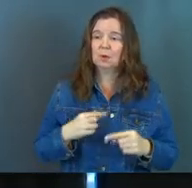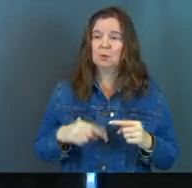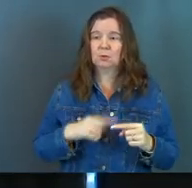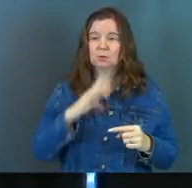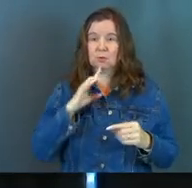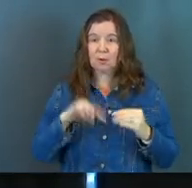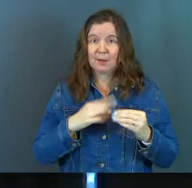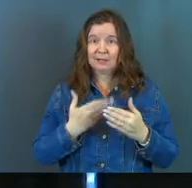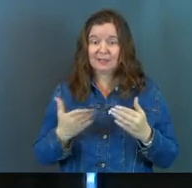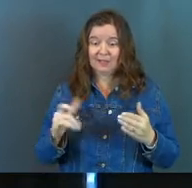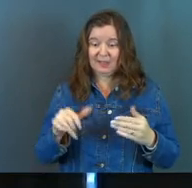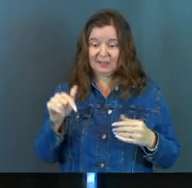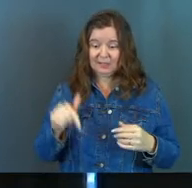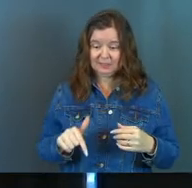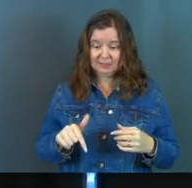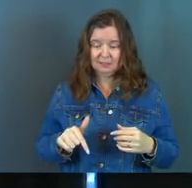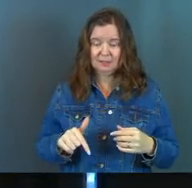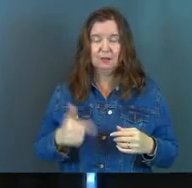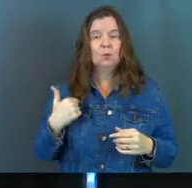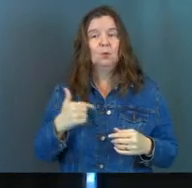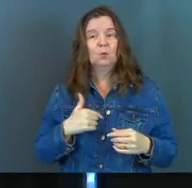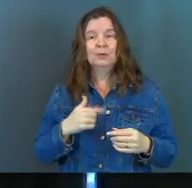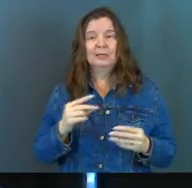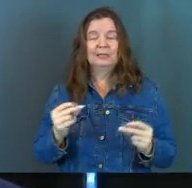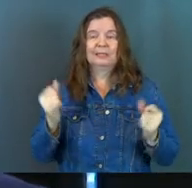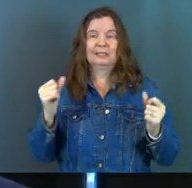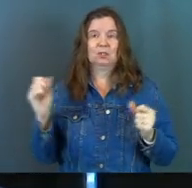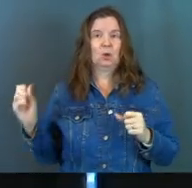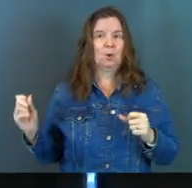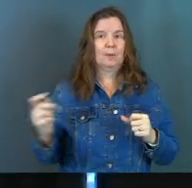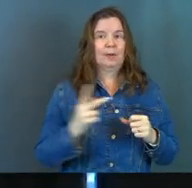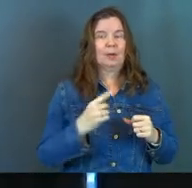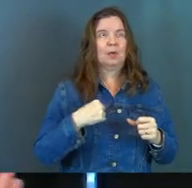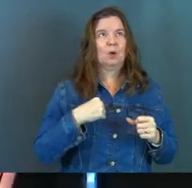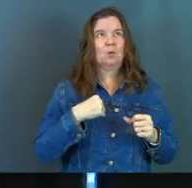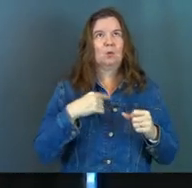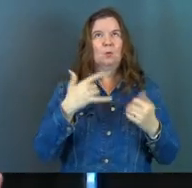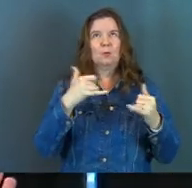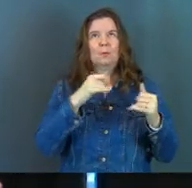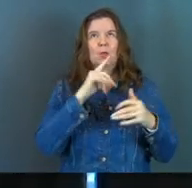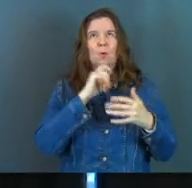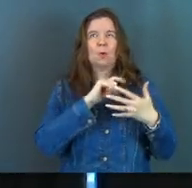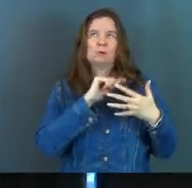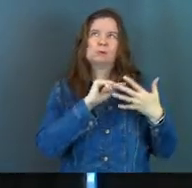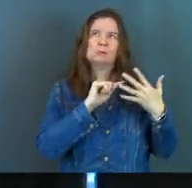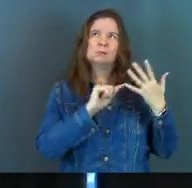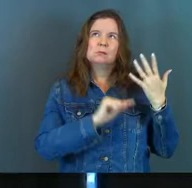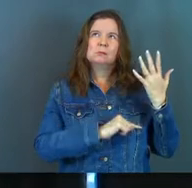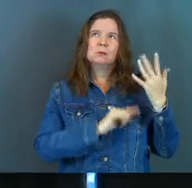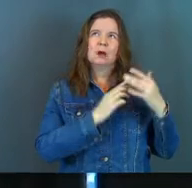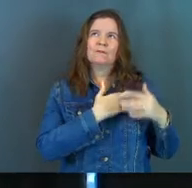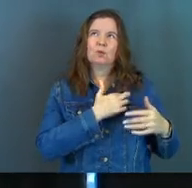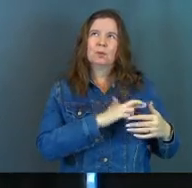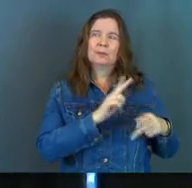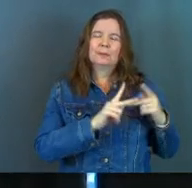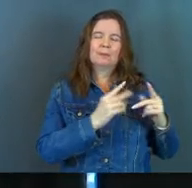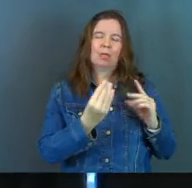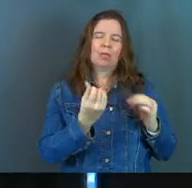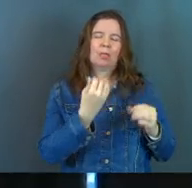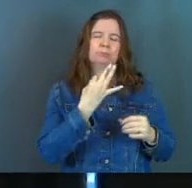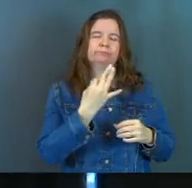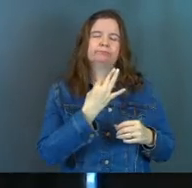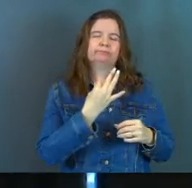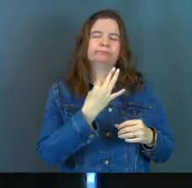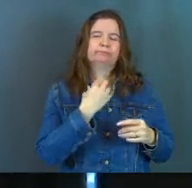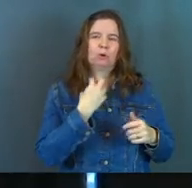whenever we talk about stuff like this, we instantly go back and we replay the old tapes of the religious people who used to give